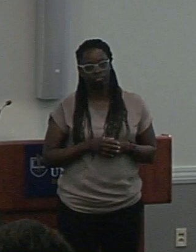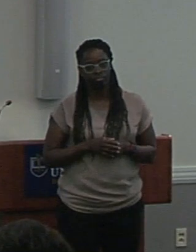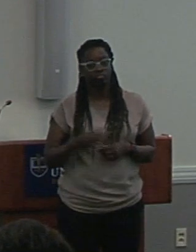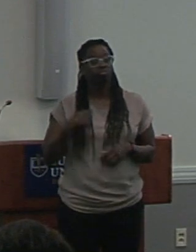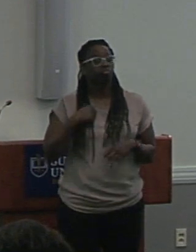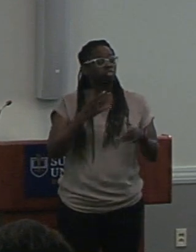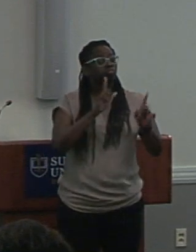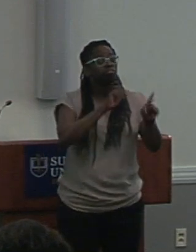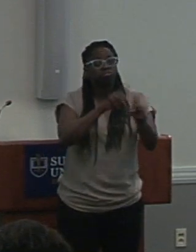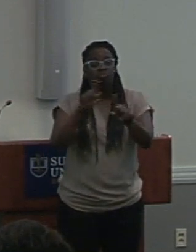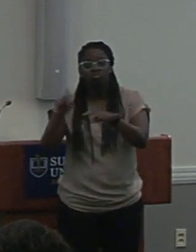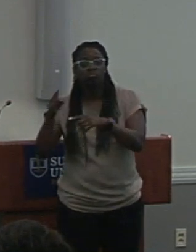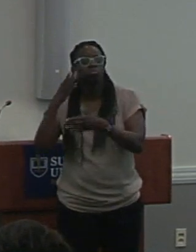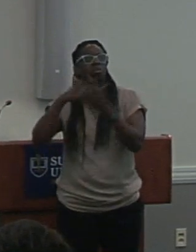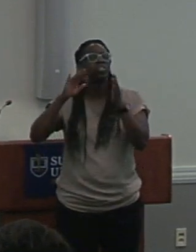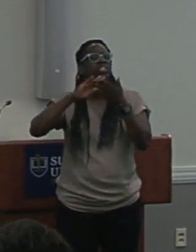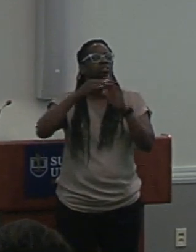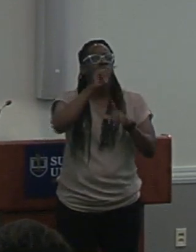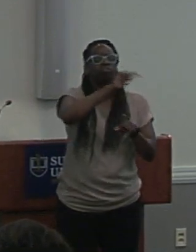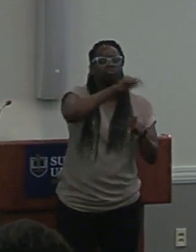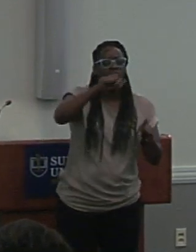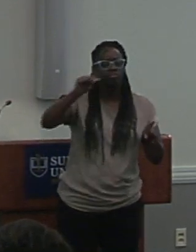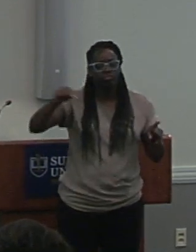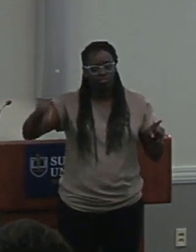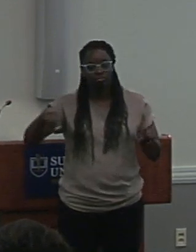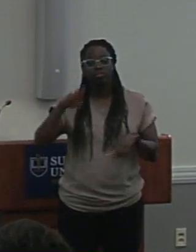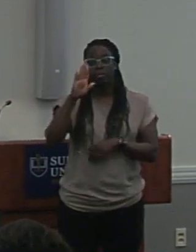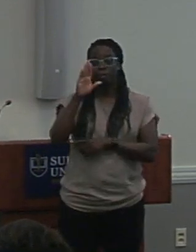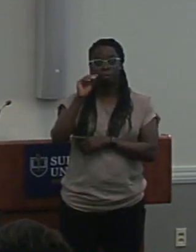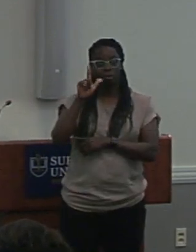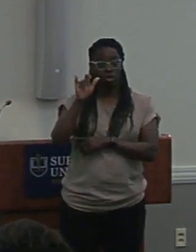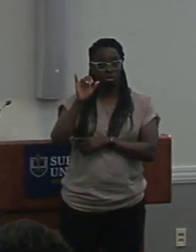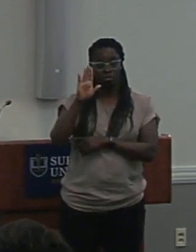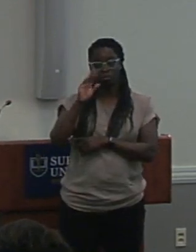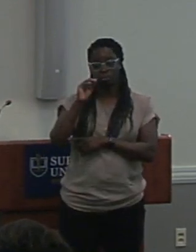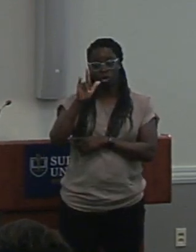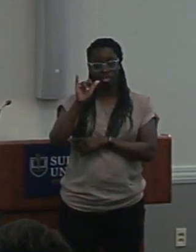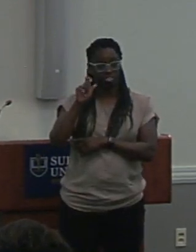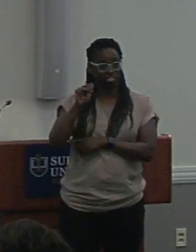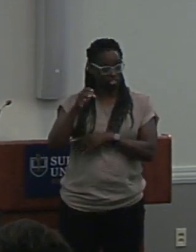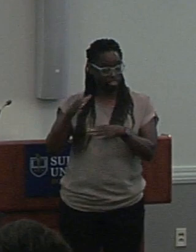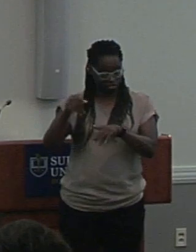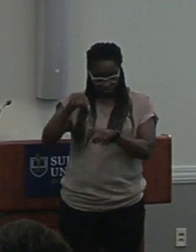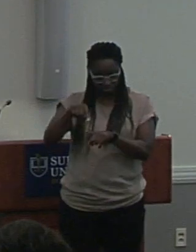town, including Boylston Street, and the issues are very similar. And